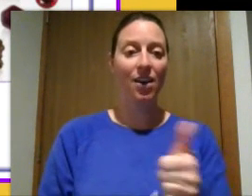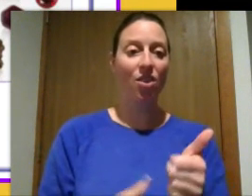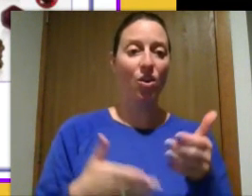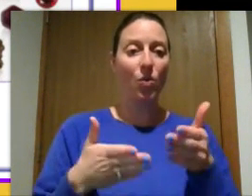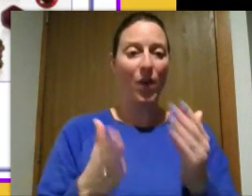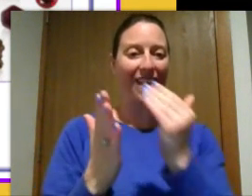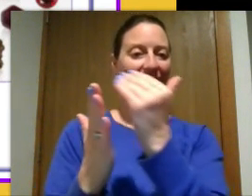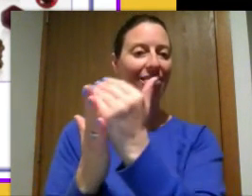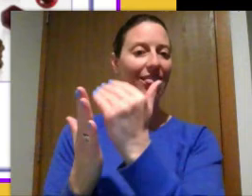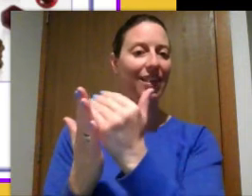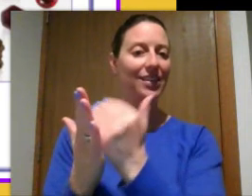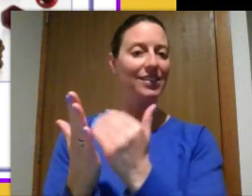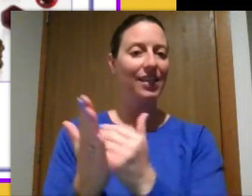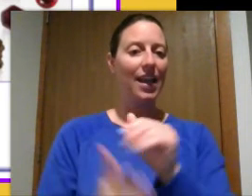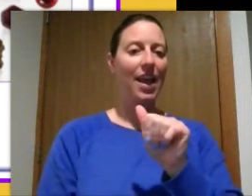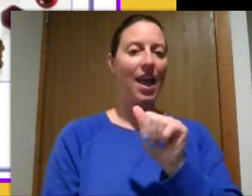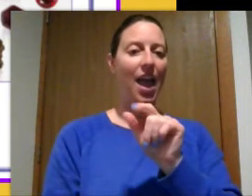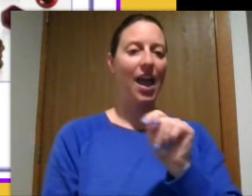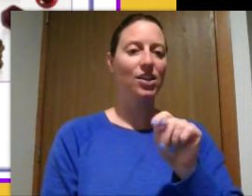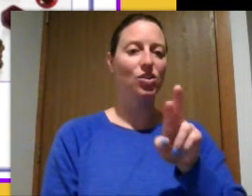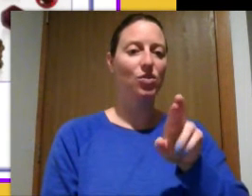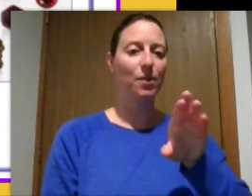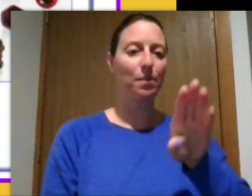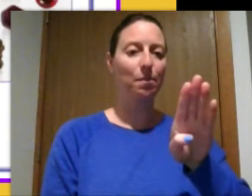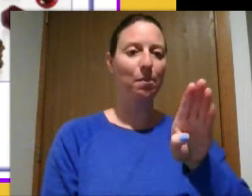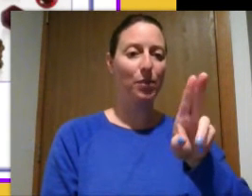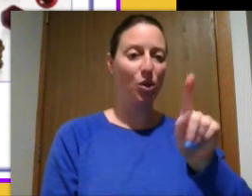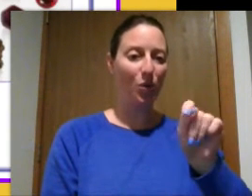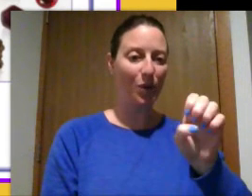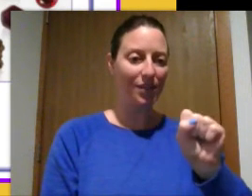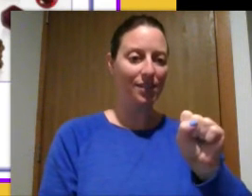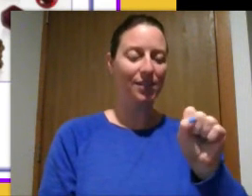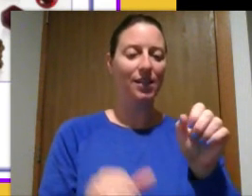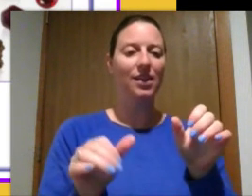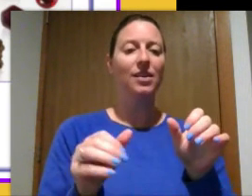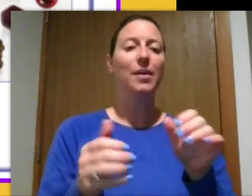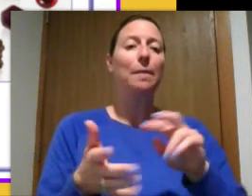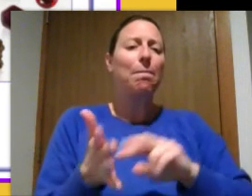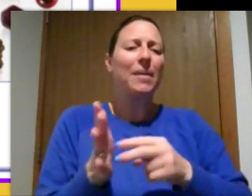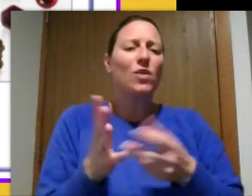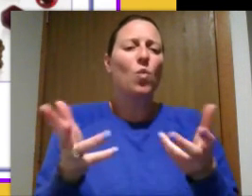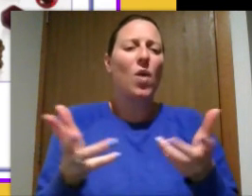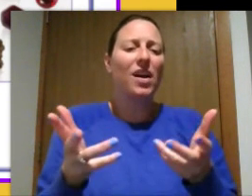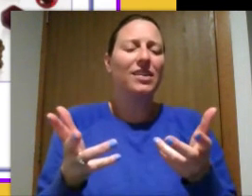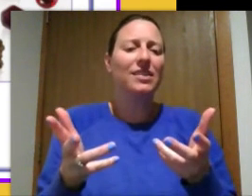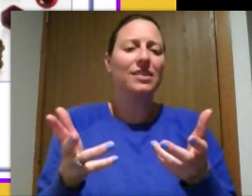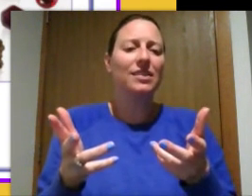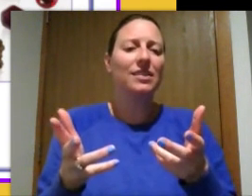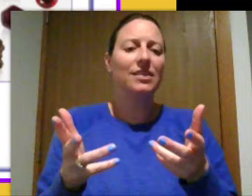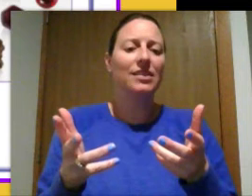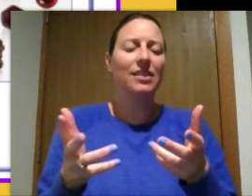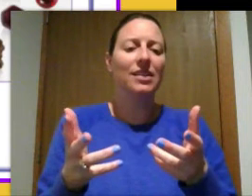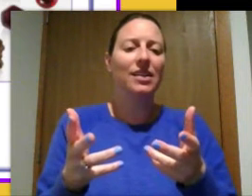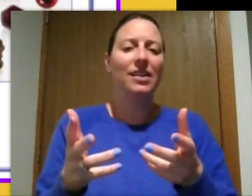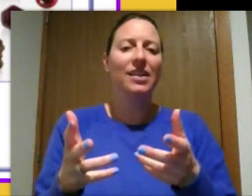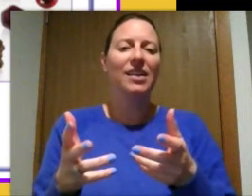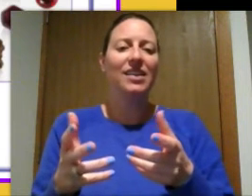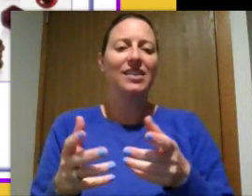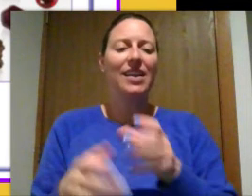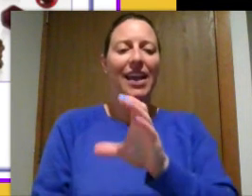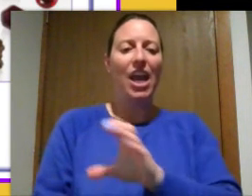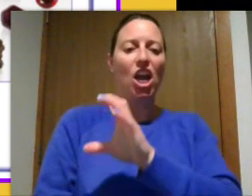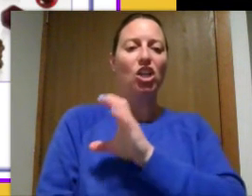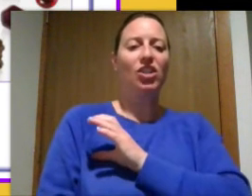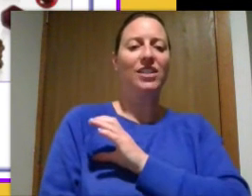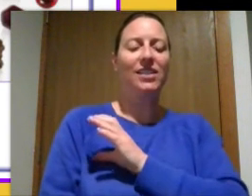by listing the attributes that were measured. An attribute is a property or a characteristic of